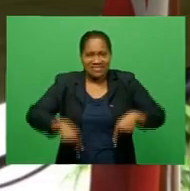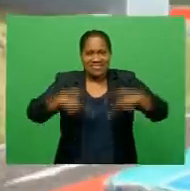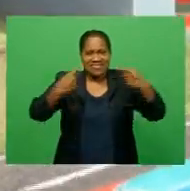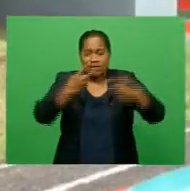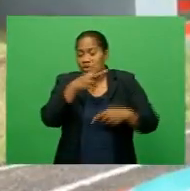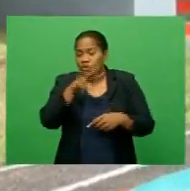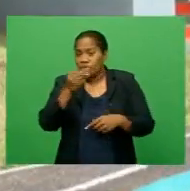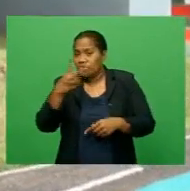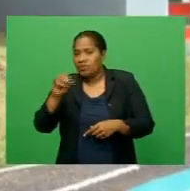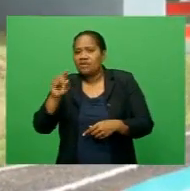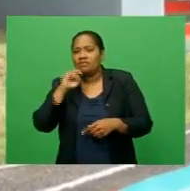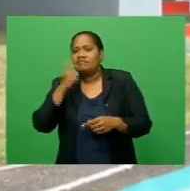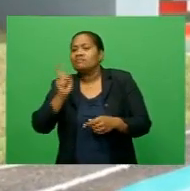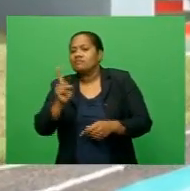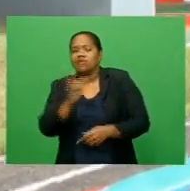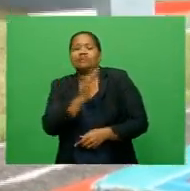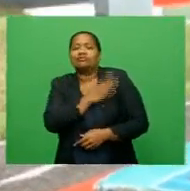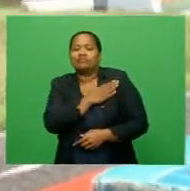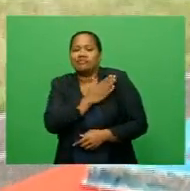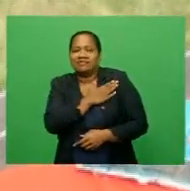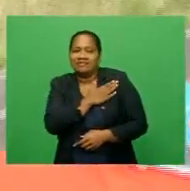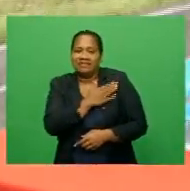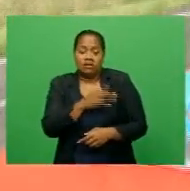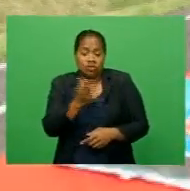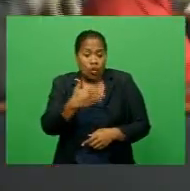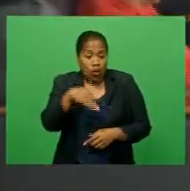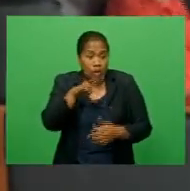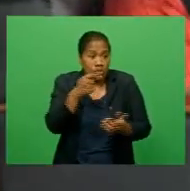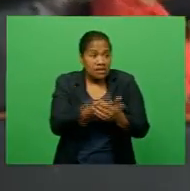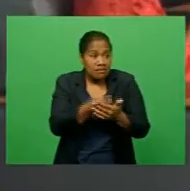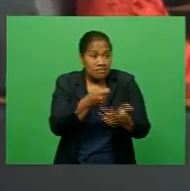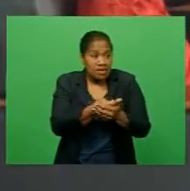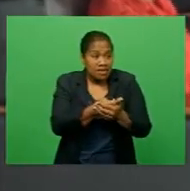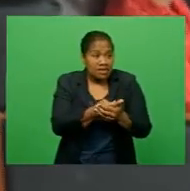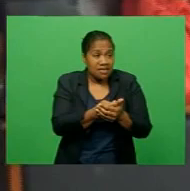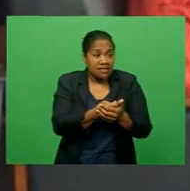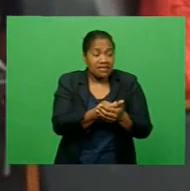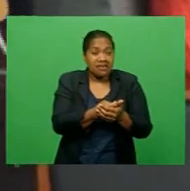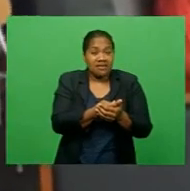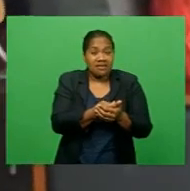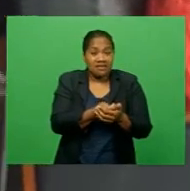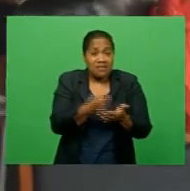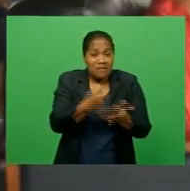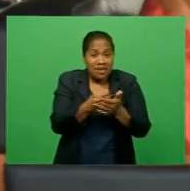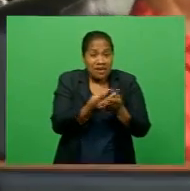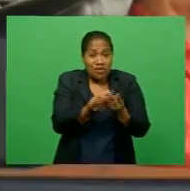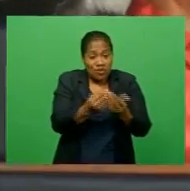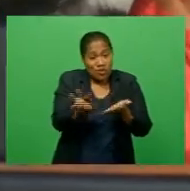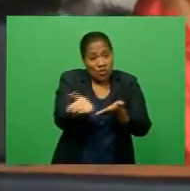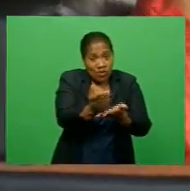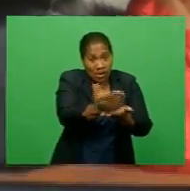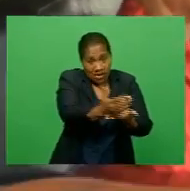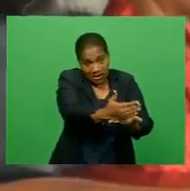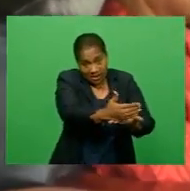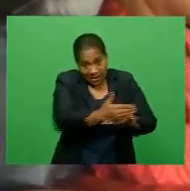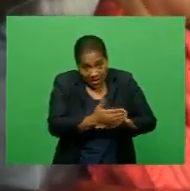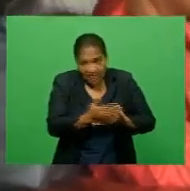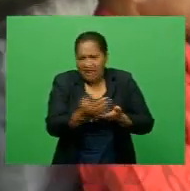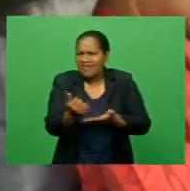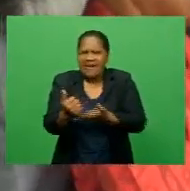event where all the money from our share of the gate takings and all pledges of